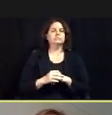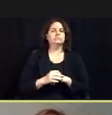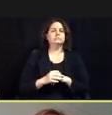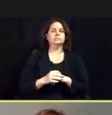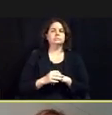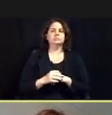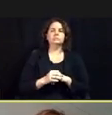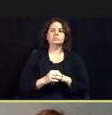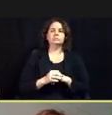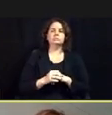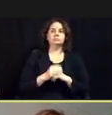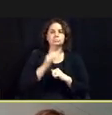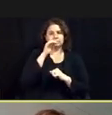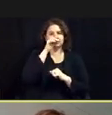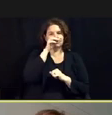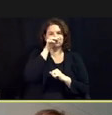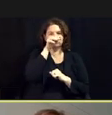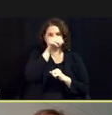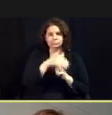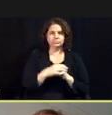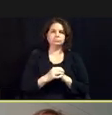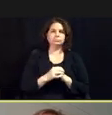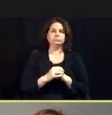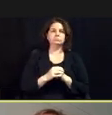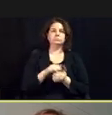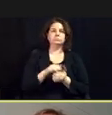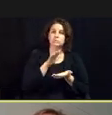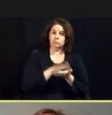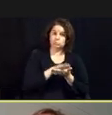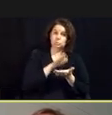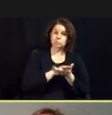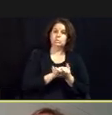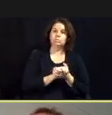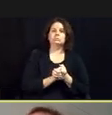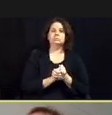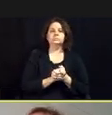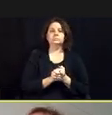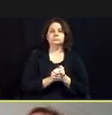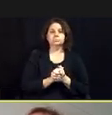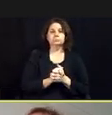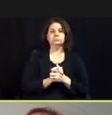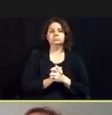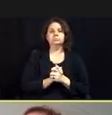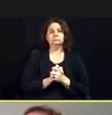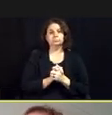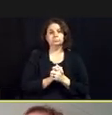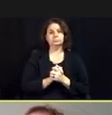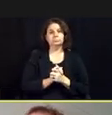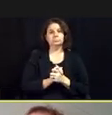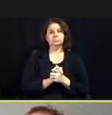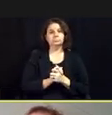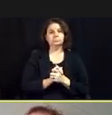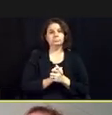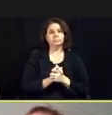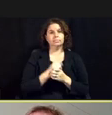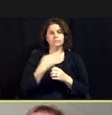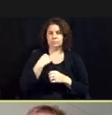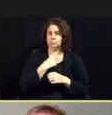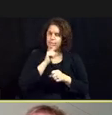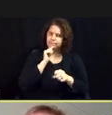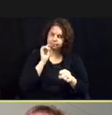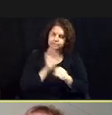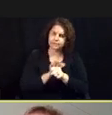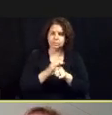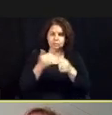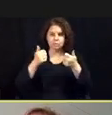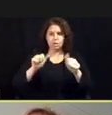Finally, for schools, we are committed to reopening our schools as safely